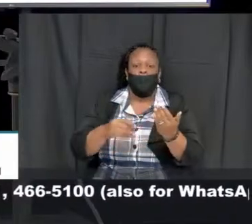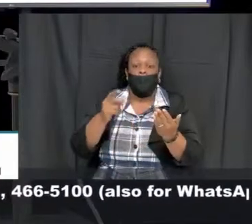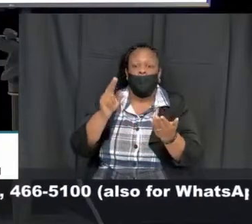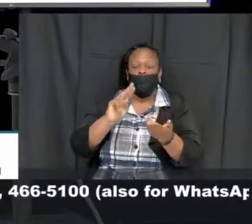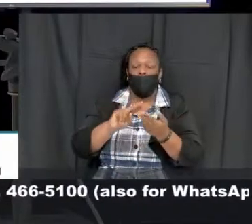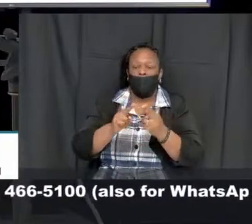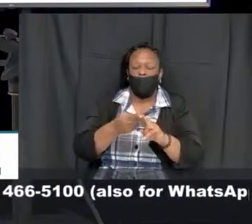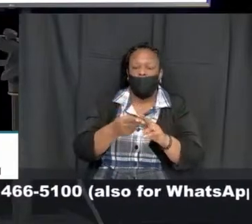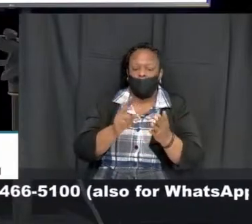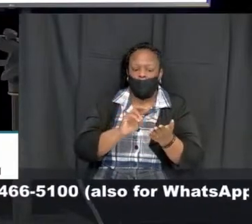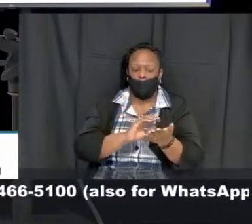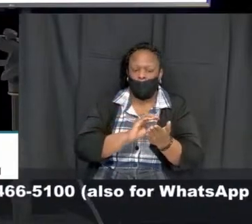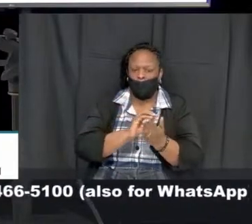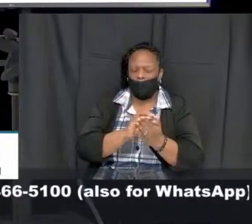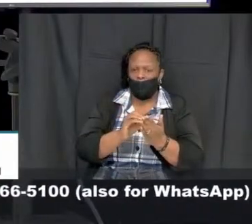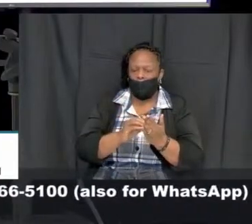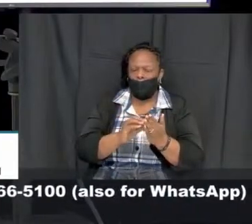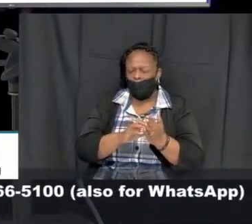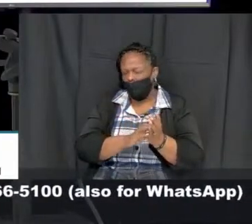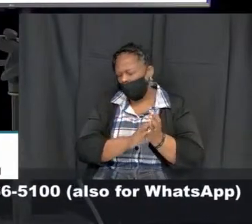National COVID-19 Task Force.